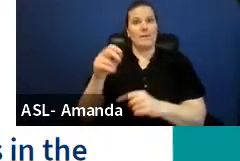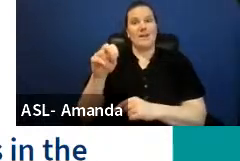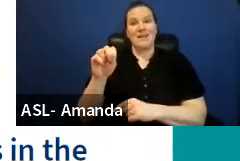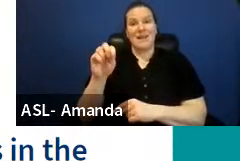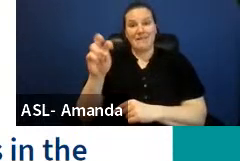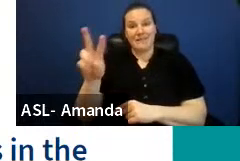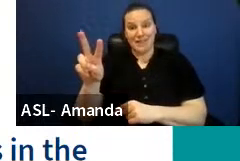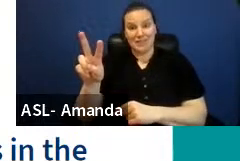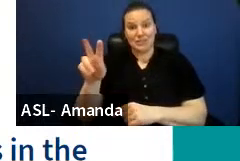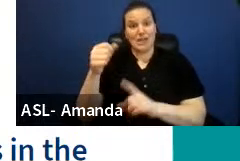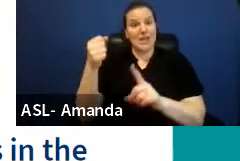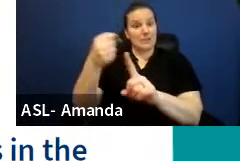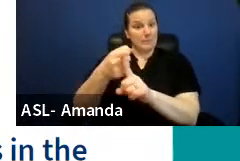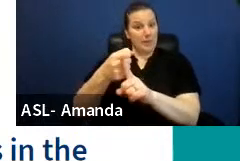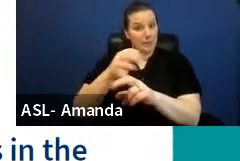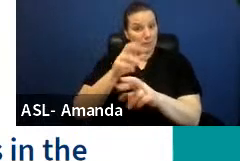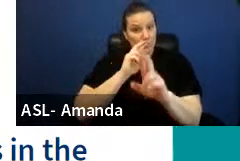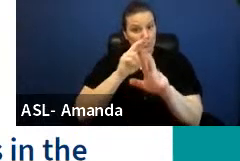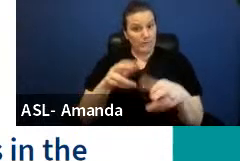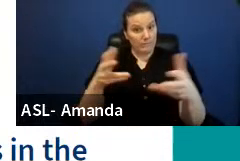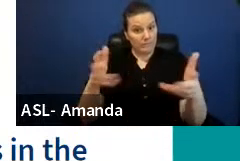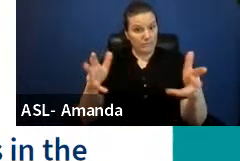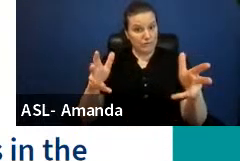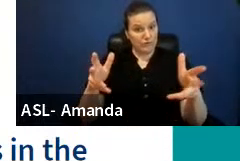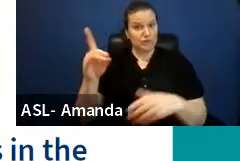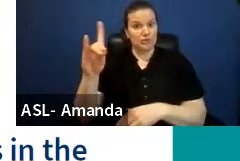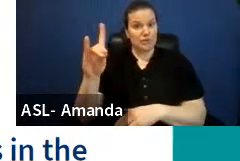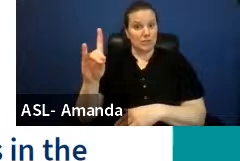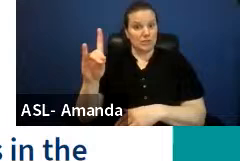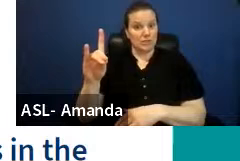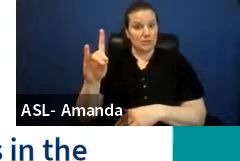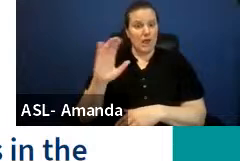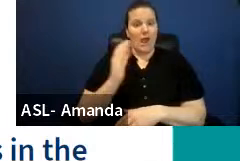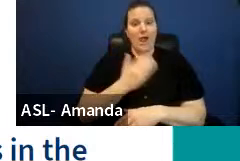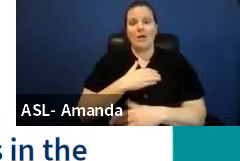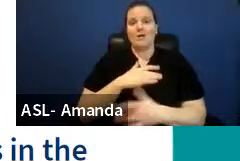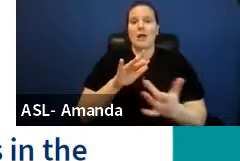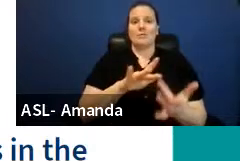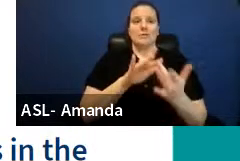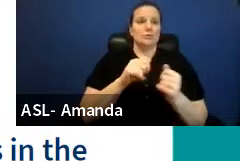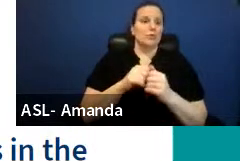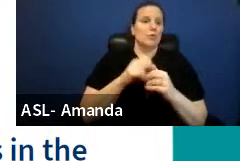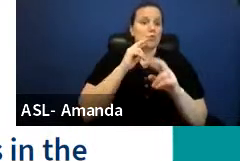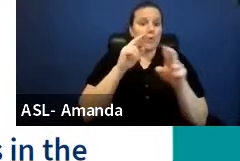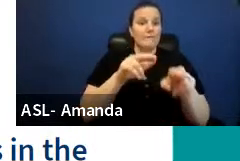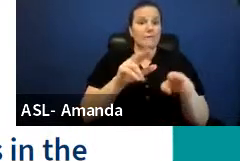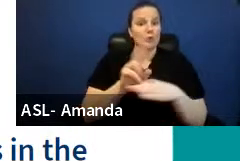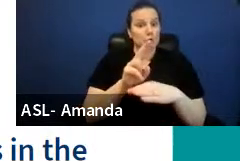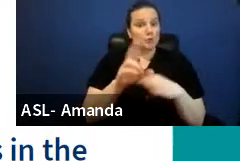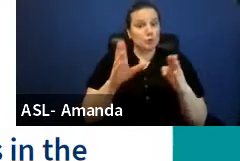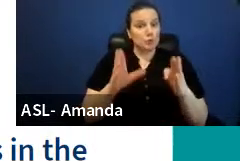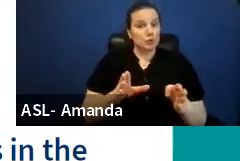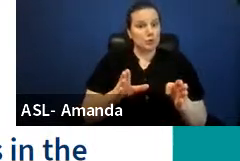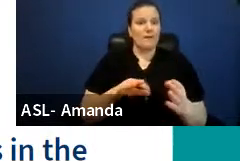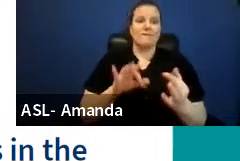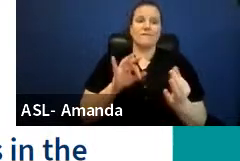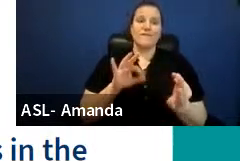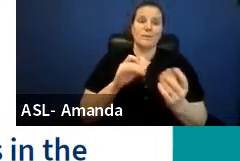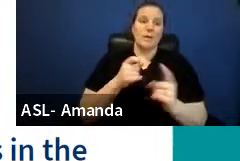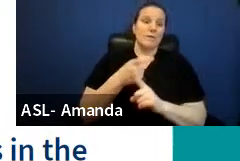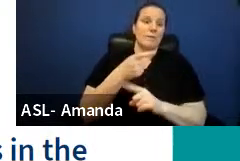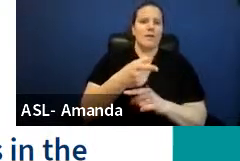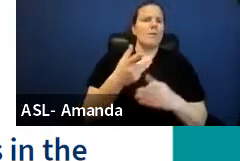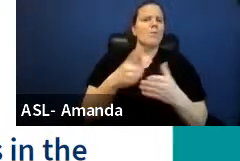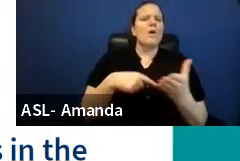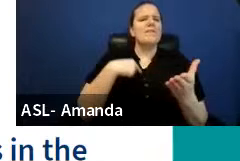impact report that we did that described our outreach to the river users and feedback from them on what they